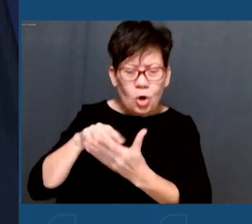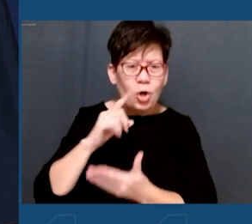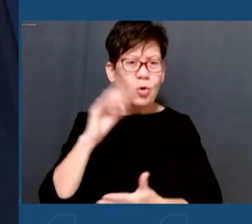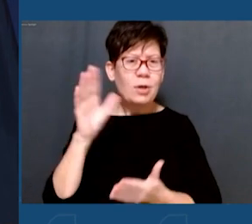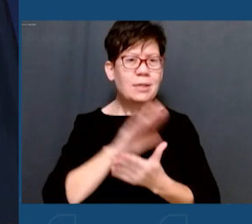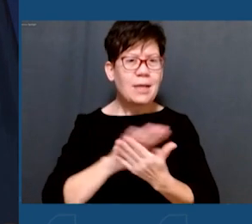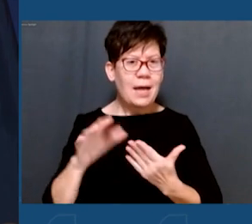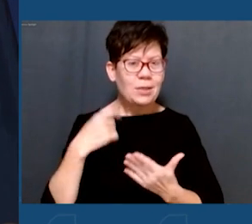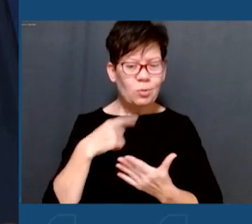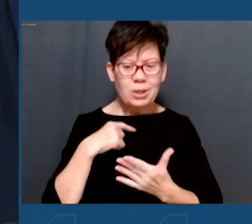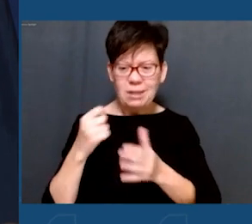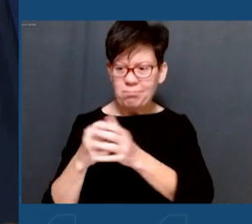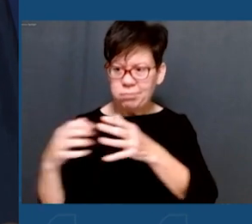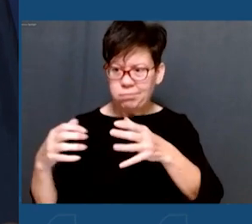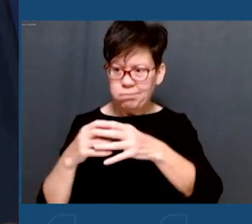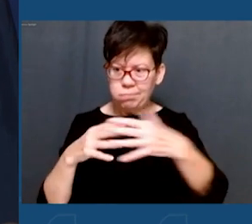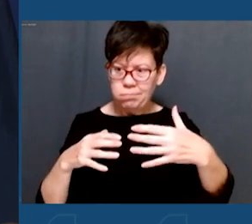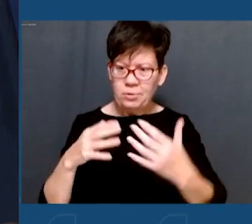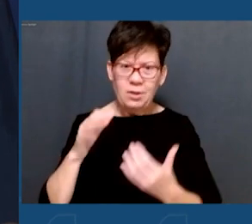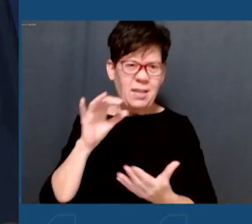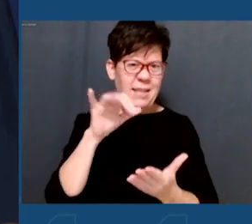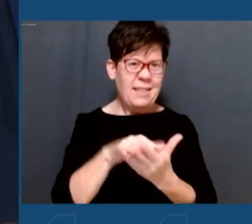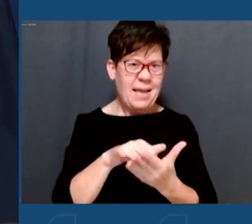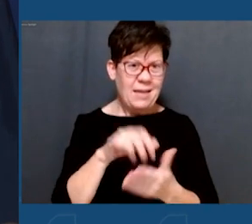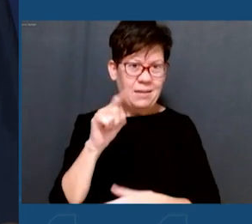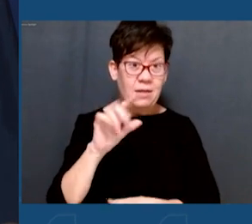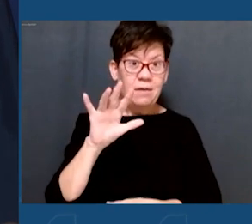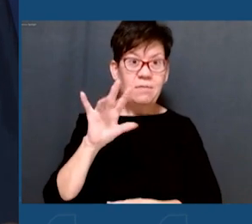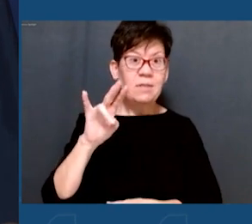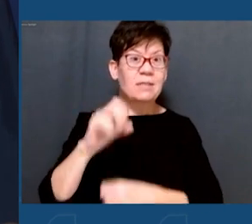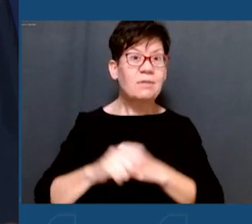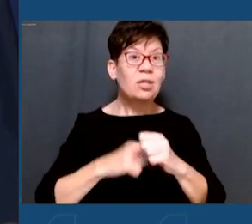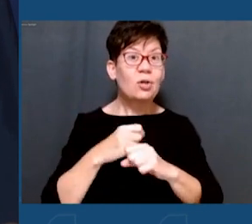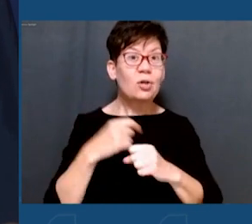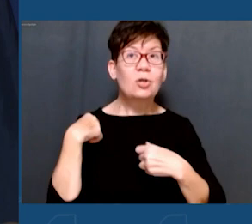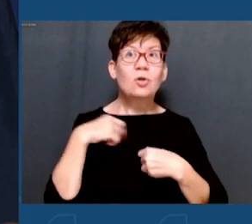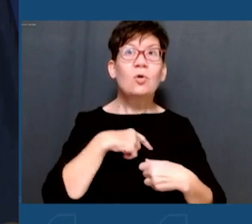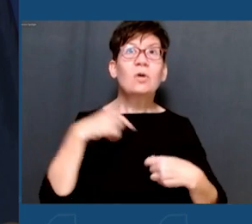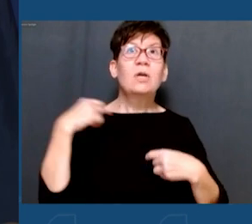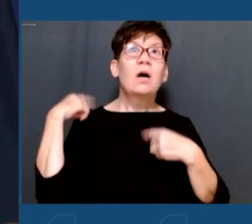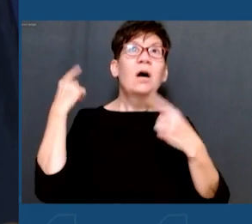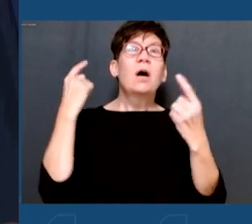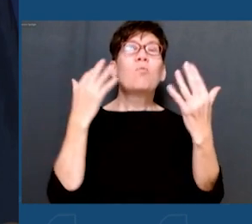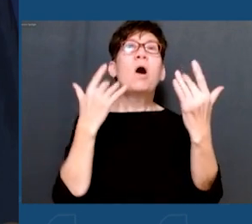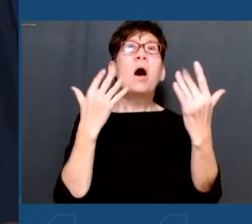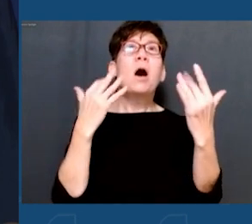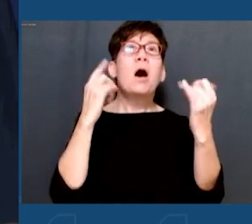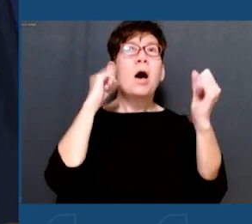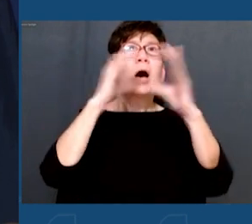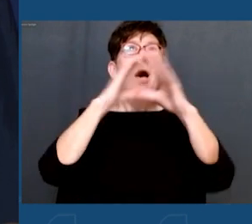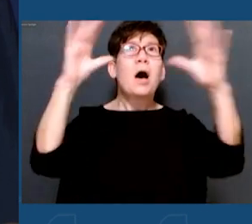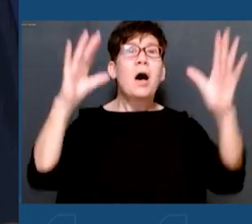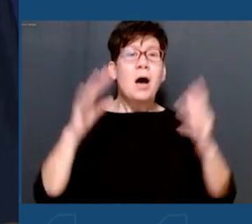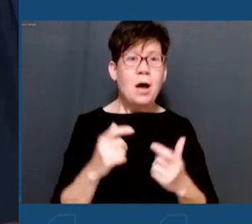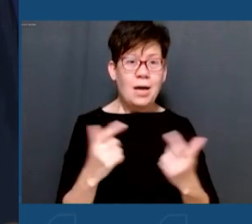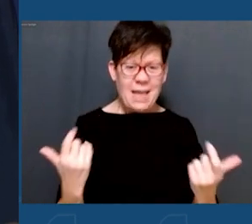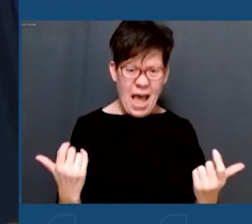interesting because for 57 years, the aquarium's wanted to expand, and we're here with the 57th governor. So how perfect is